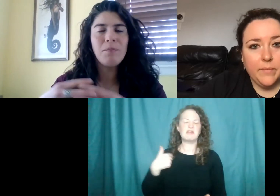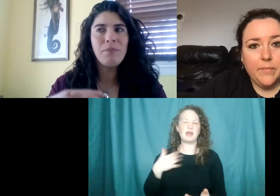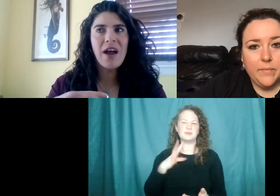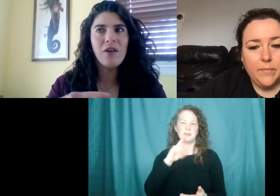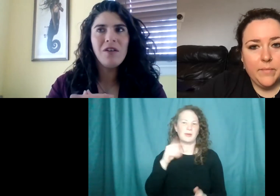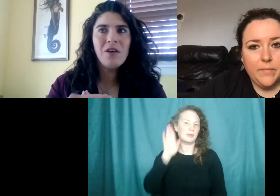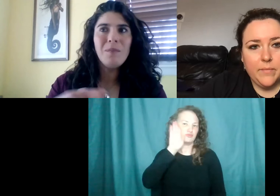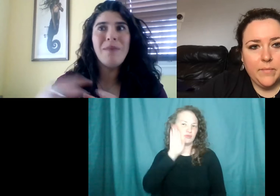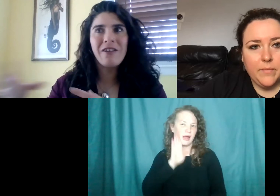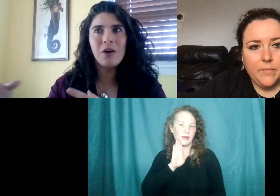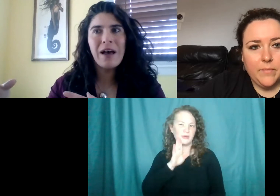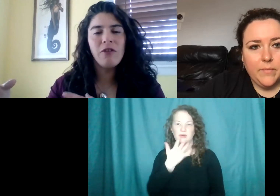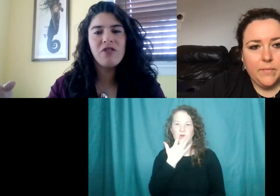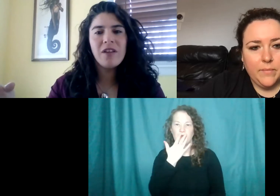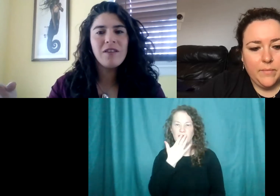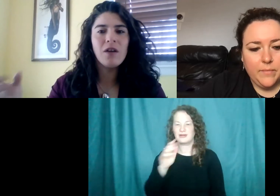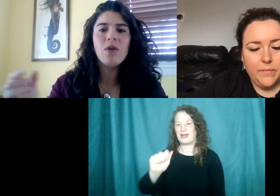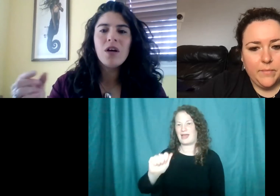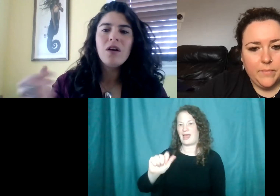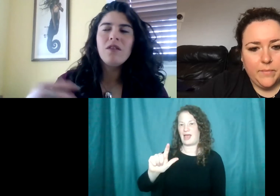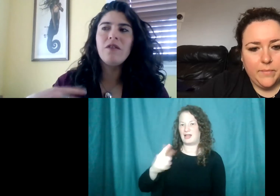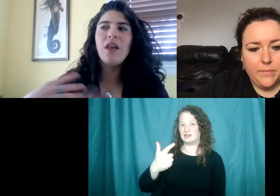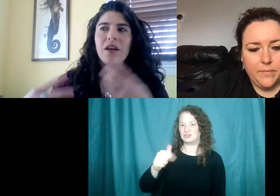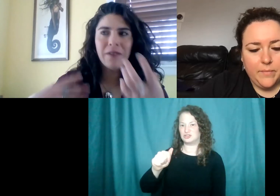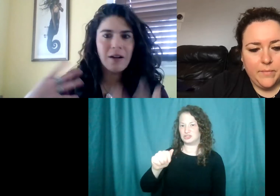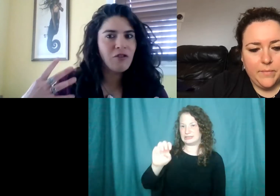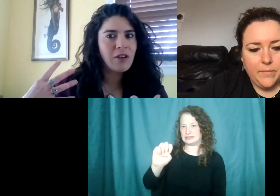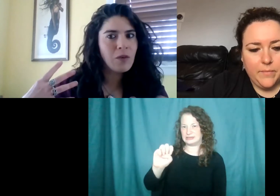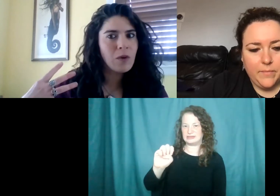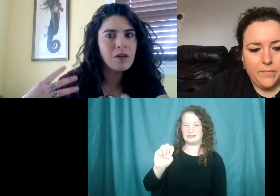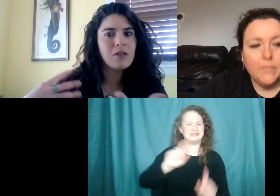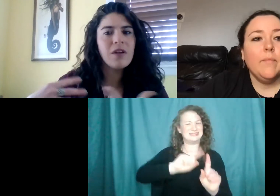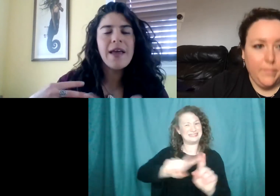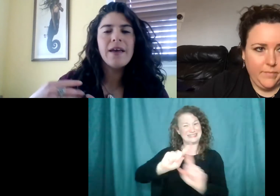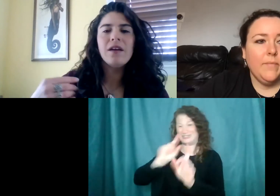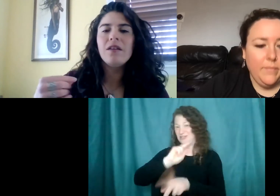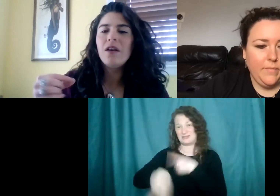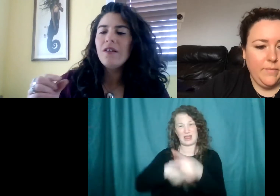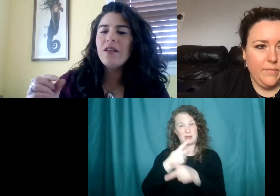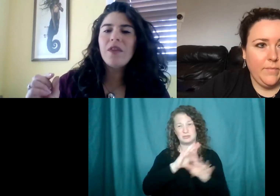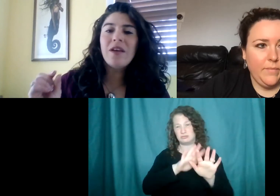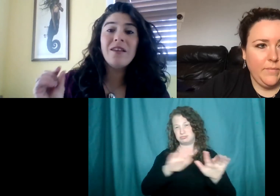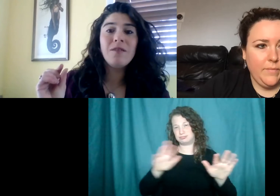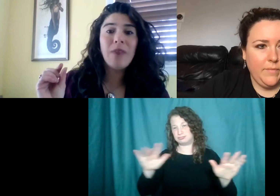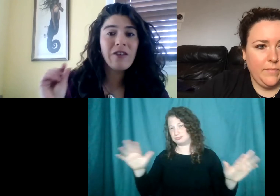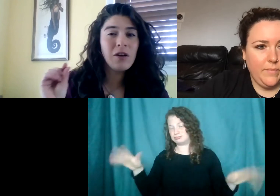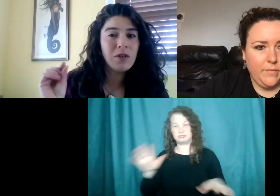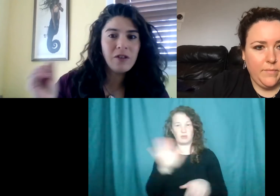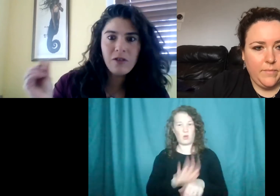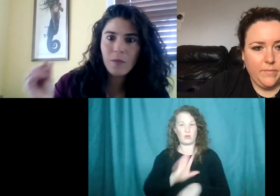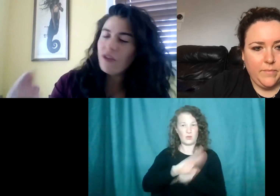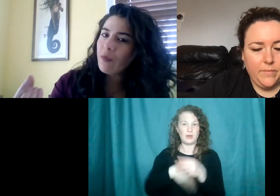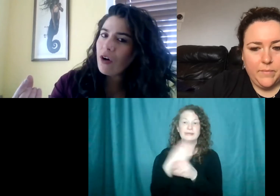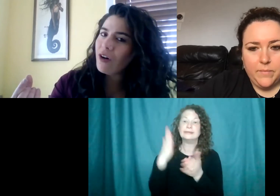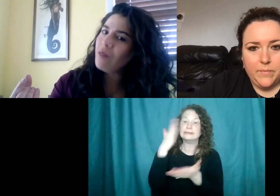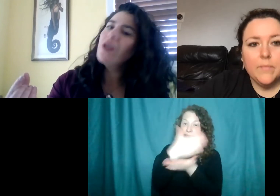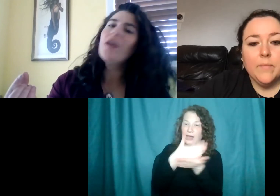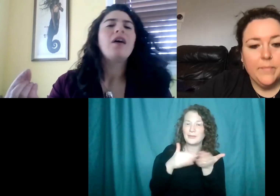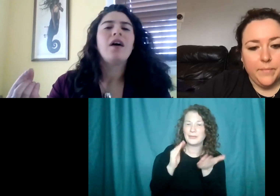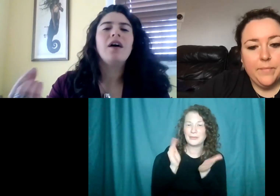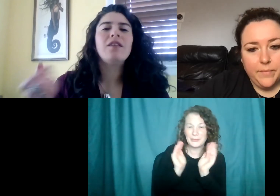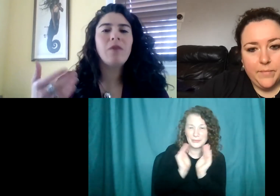specifically brown macroalgae. So there's a lot of different algae in the world, and some of it is micro, which is super